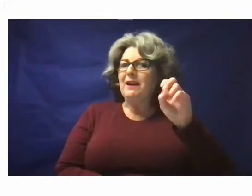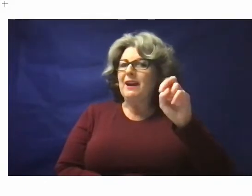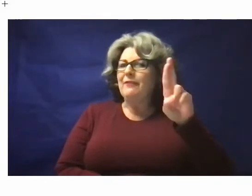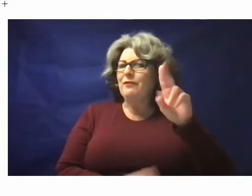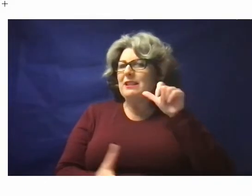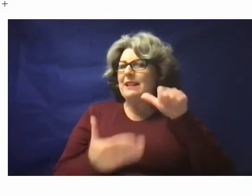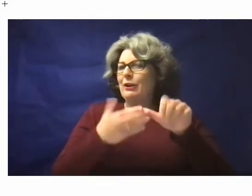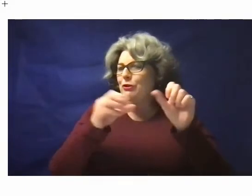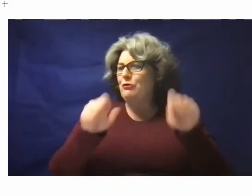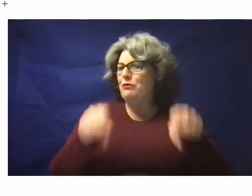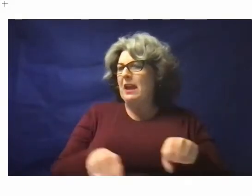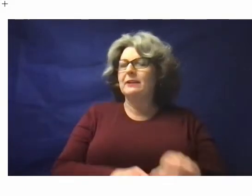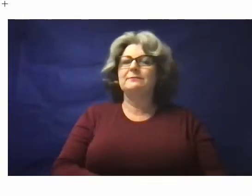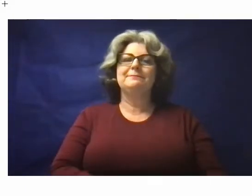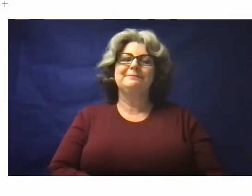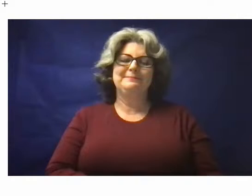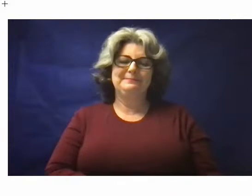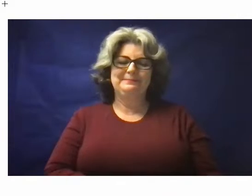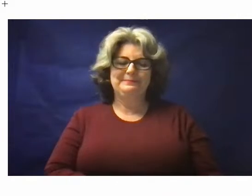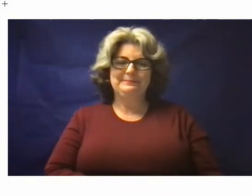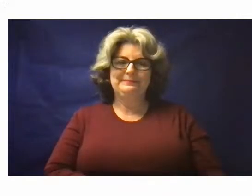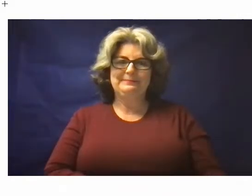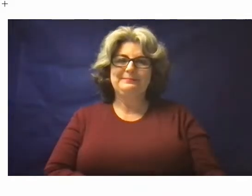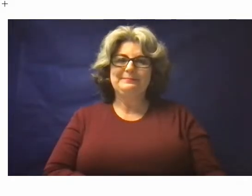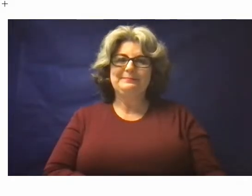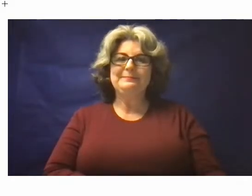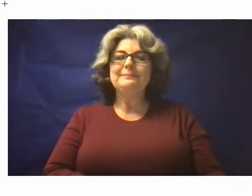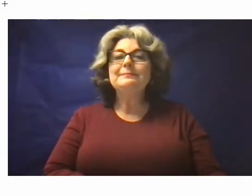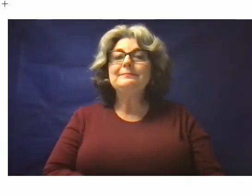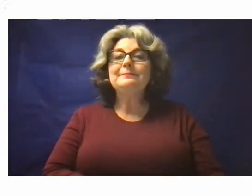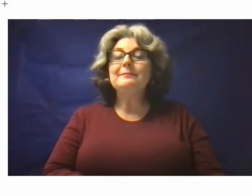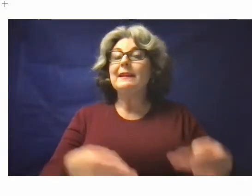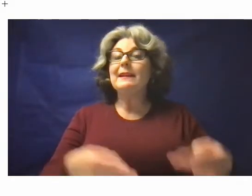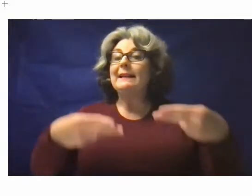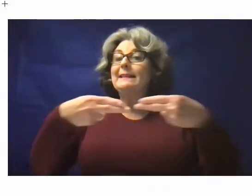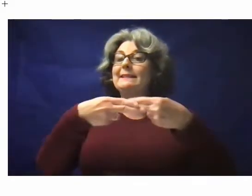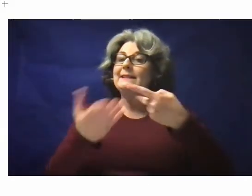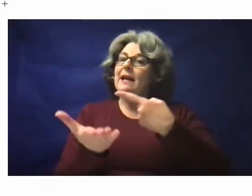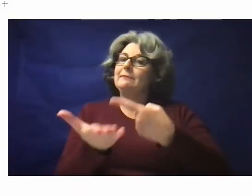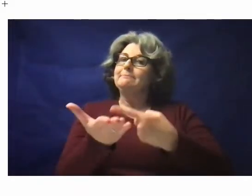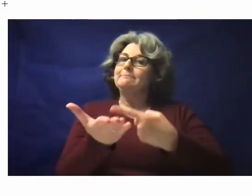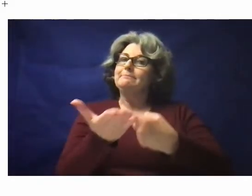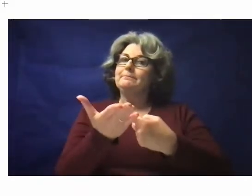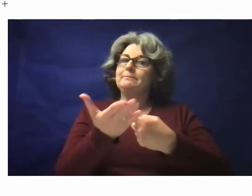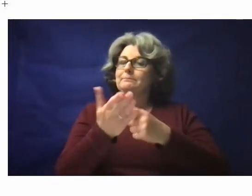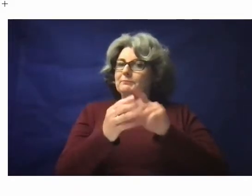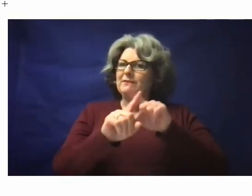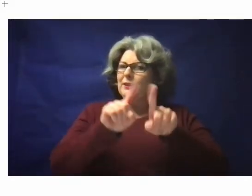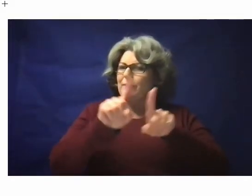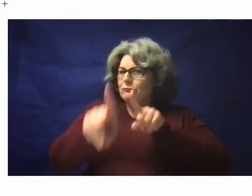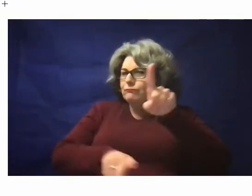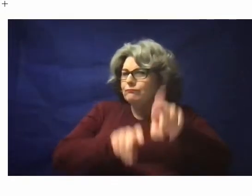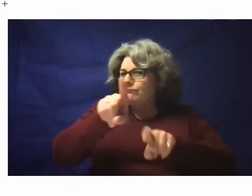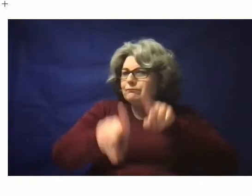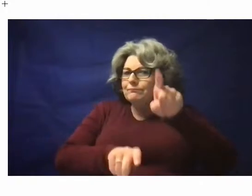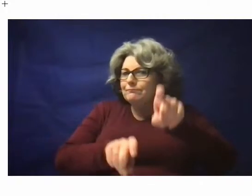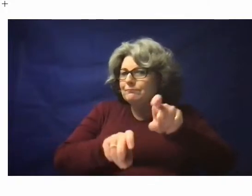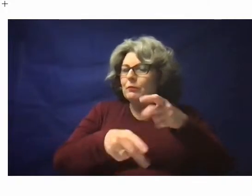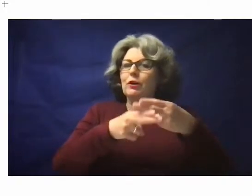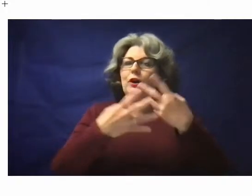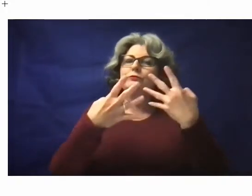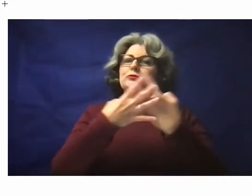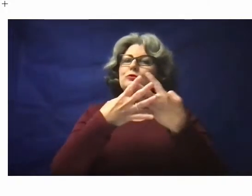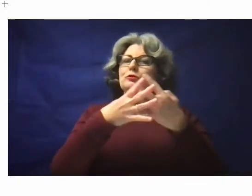Okay, so this is on our next slide, we're discussing screening questions. So here in the screenshot, the